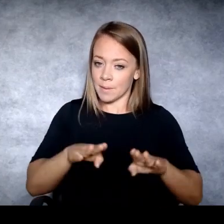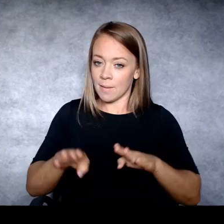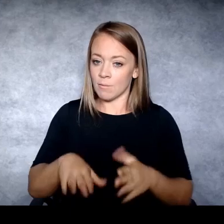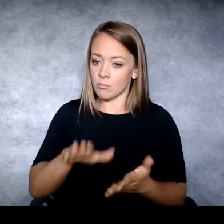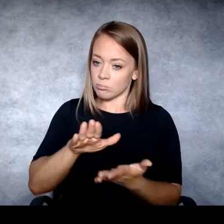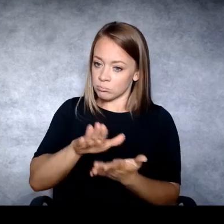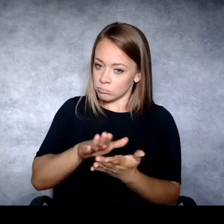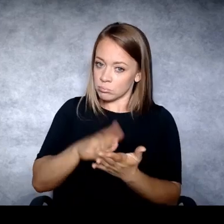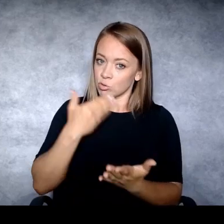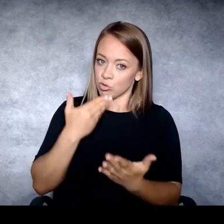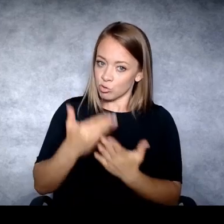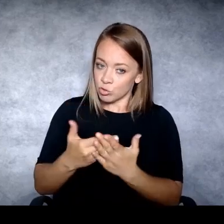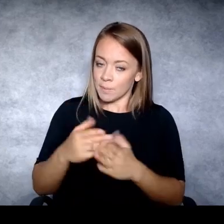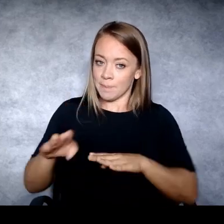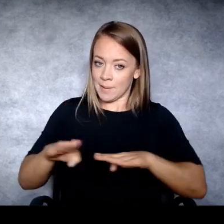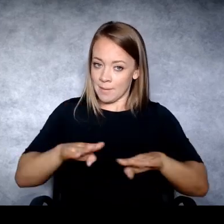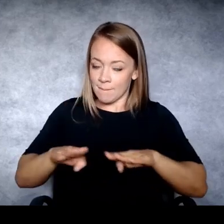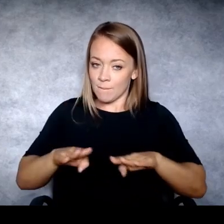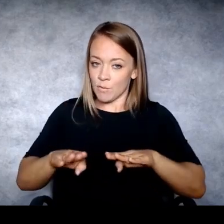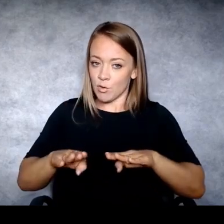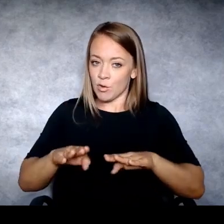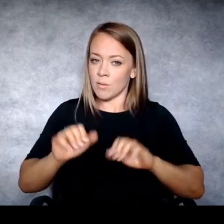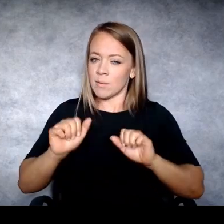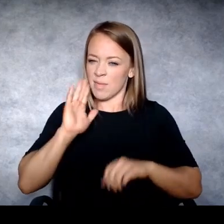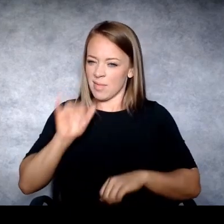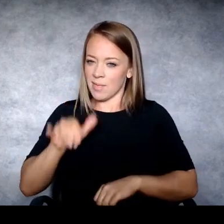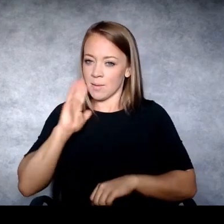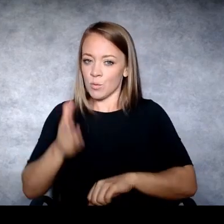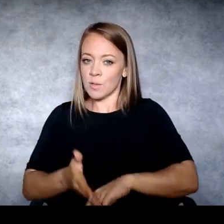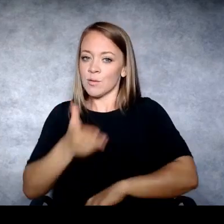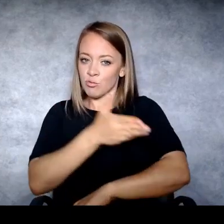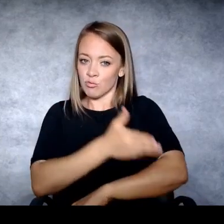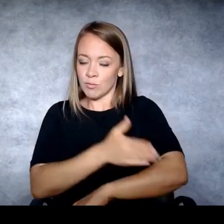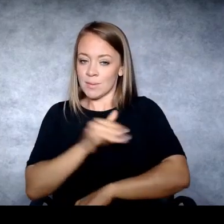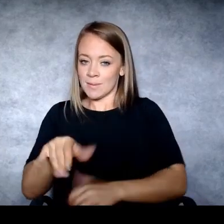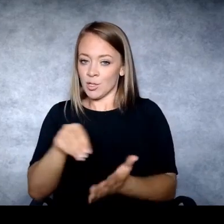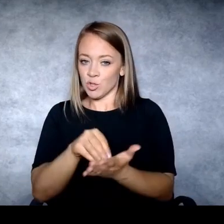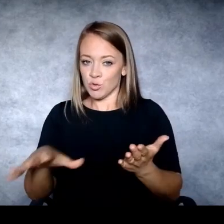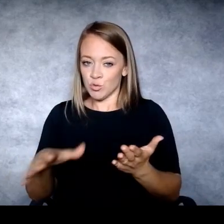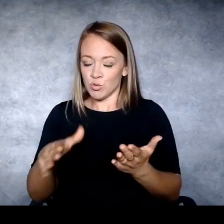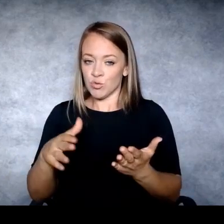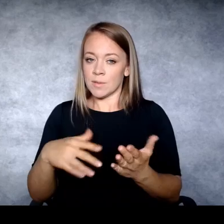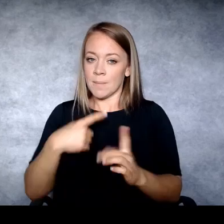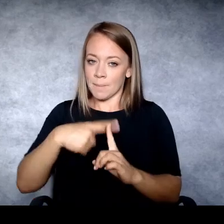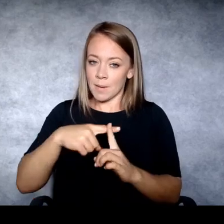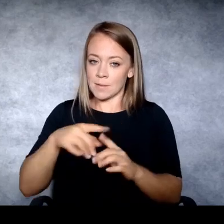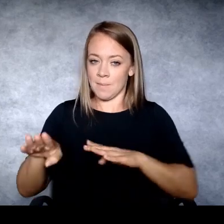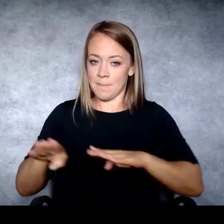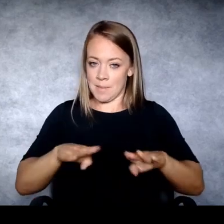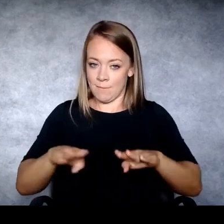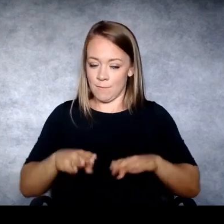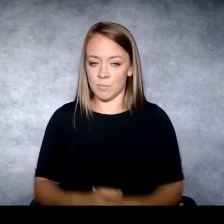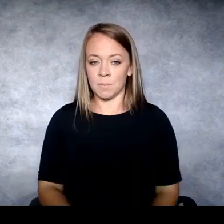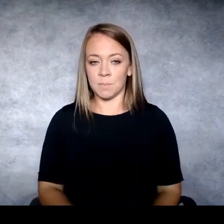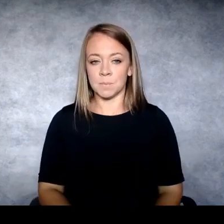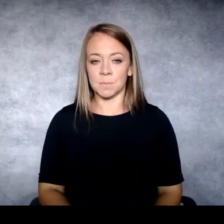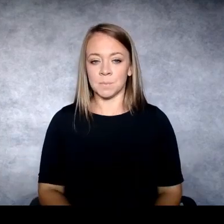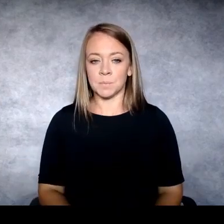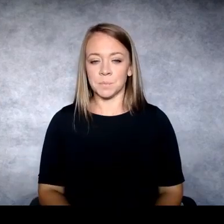to increase the likelihood that the student will continue to engage in the expected behavior.